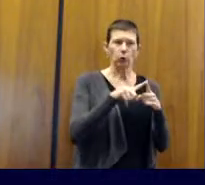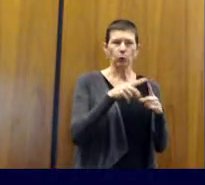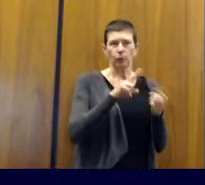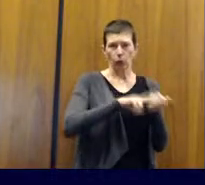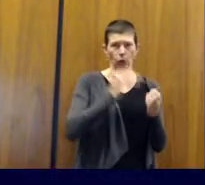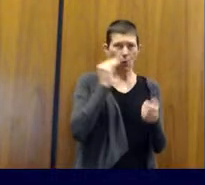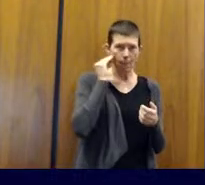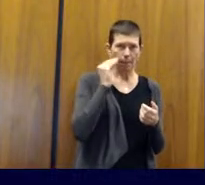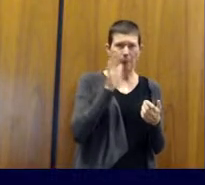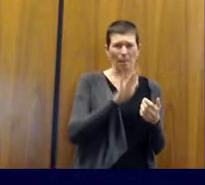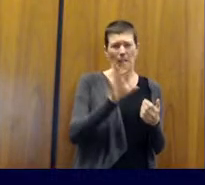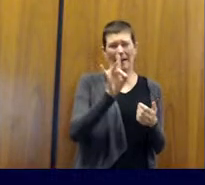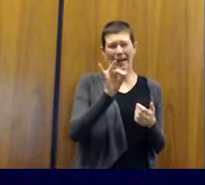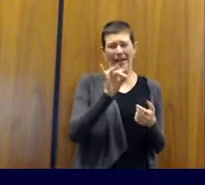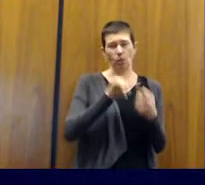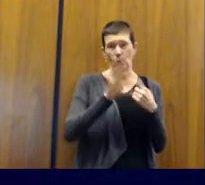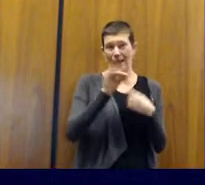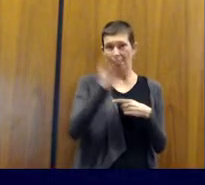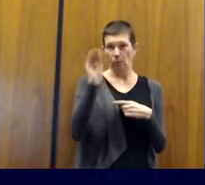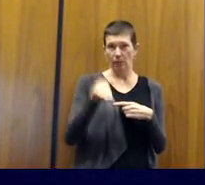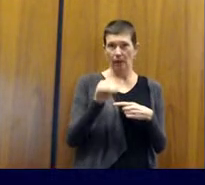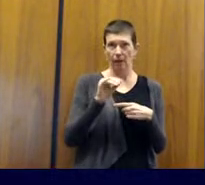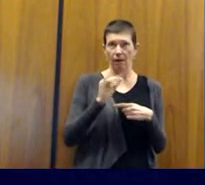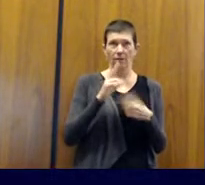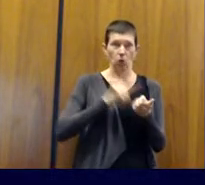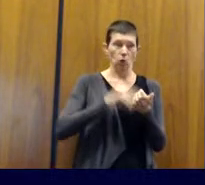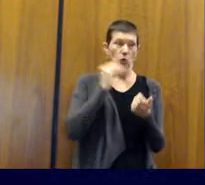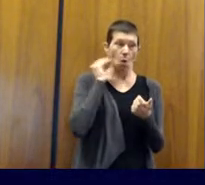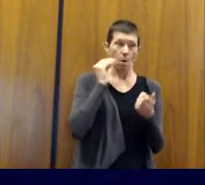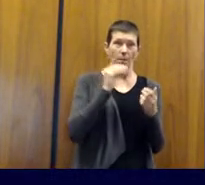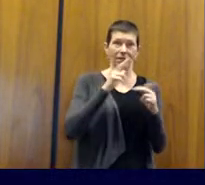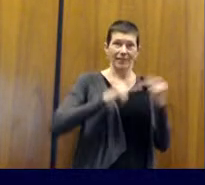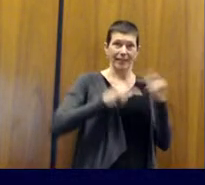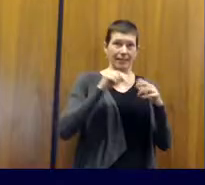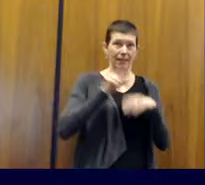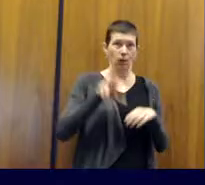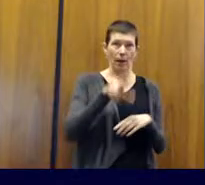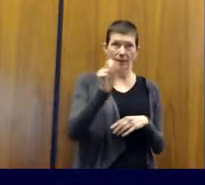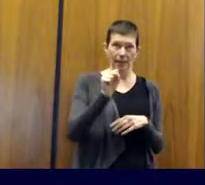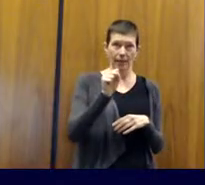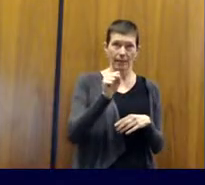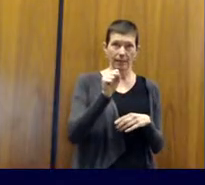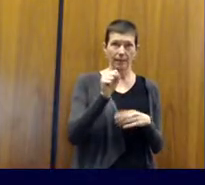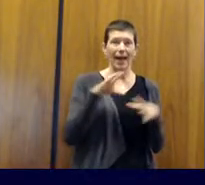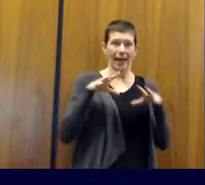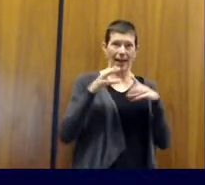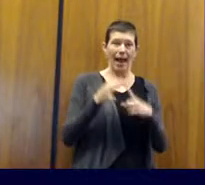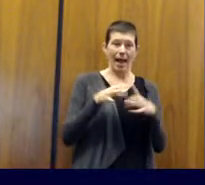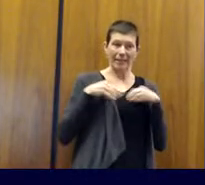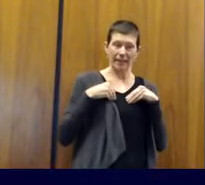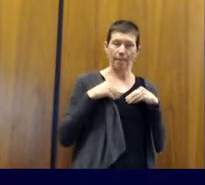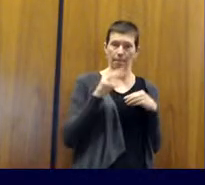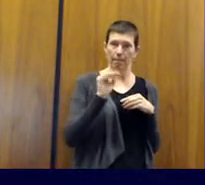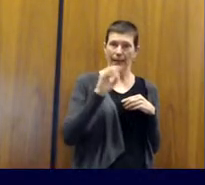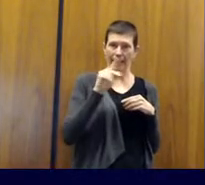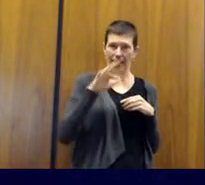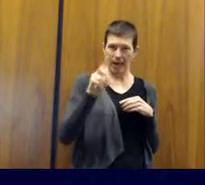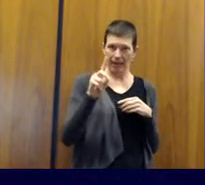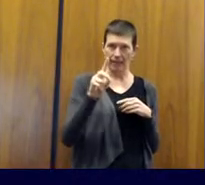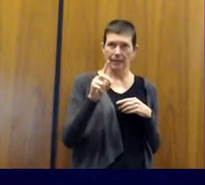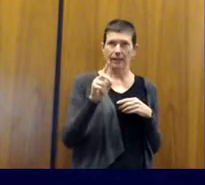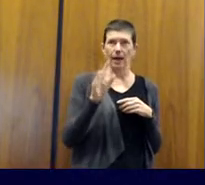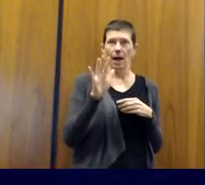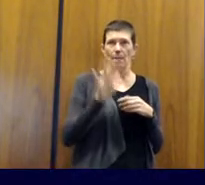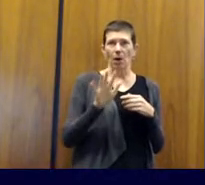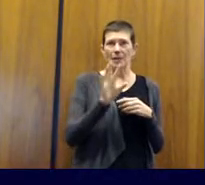Between 80 and 90% of nursing home facilities in the United States accept Medicaid. Somewhere between 60